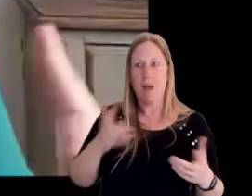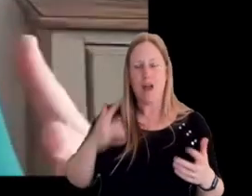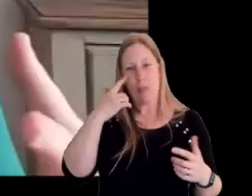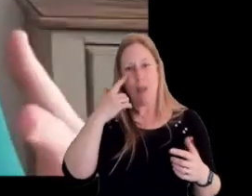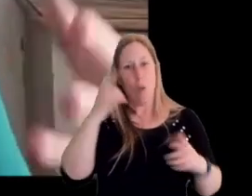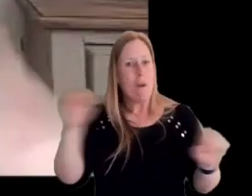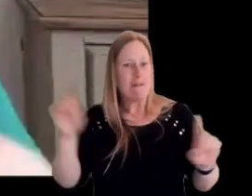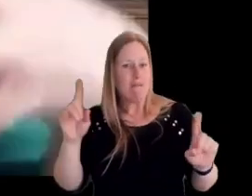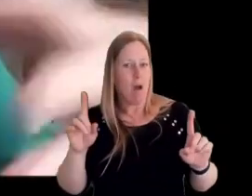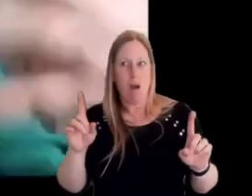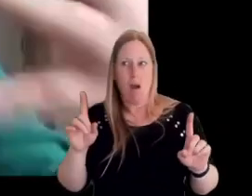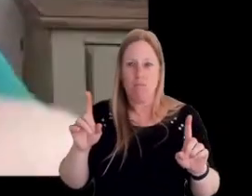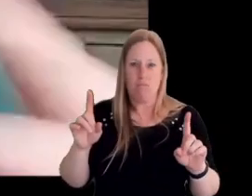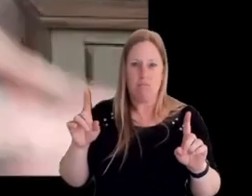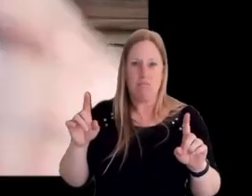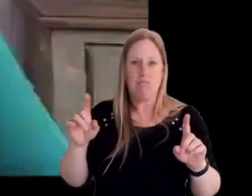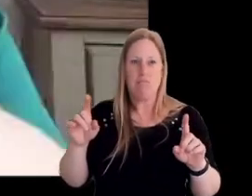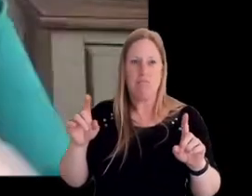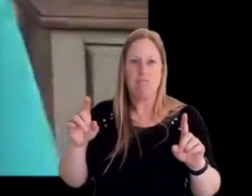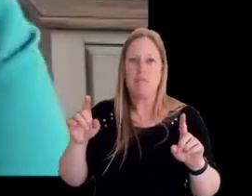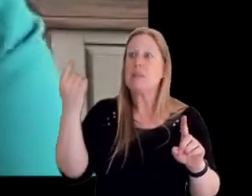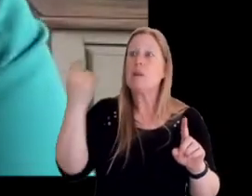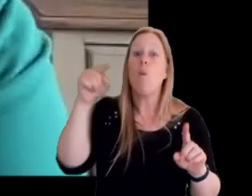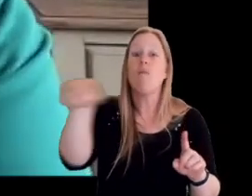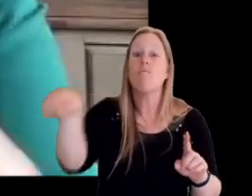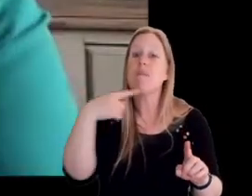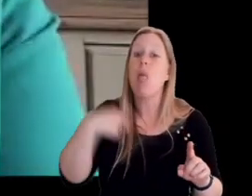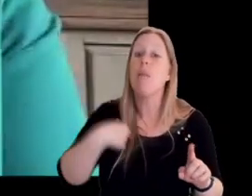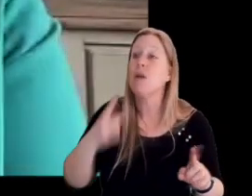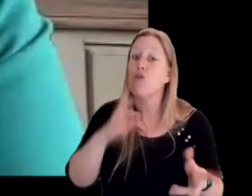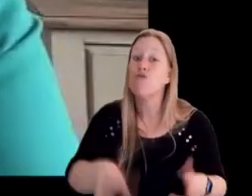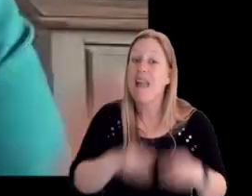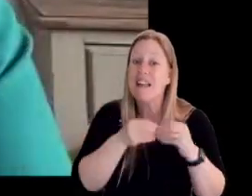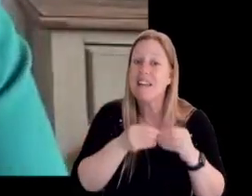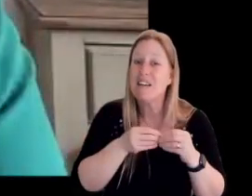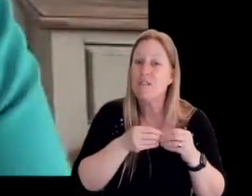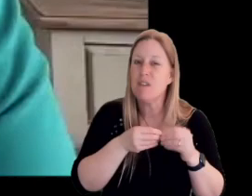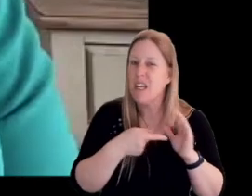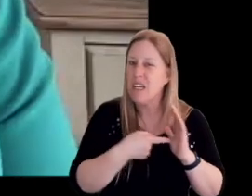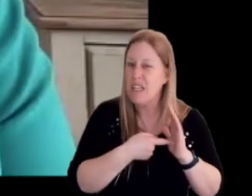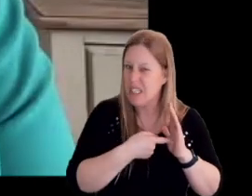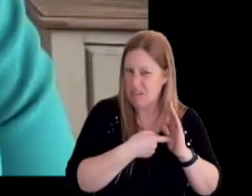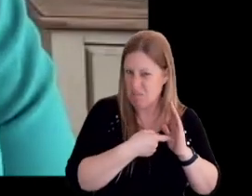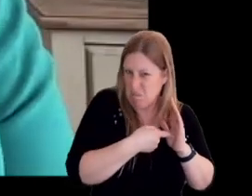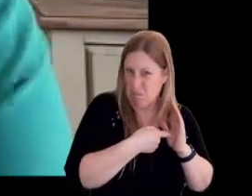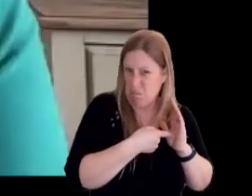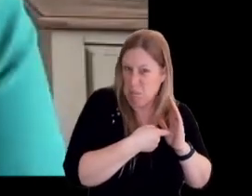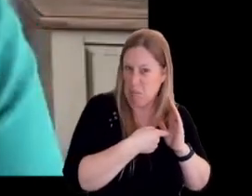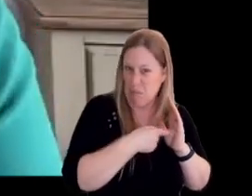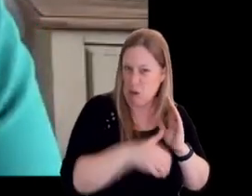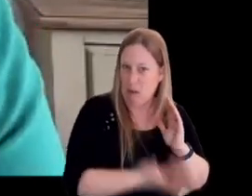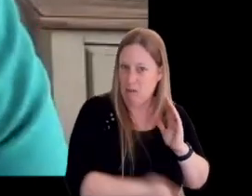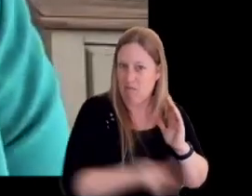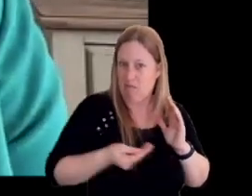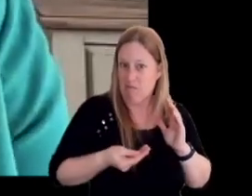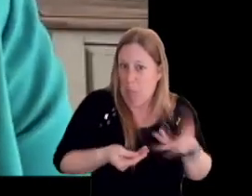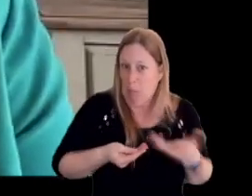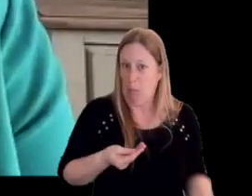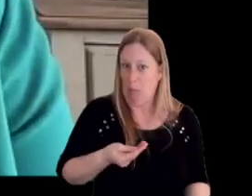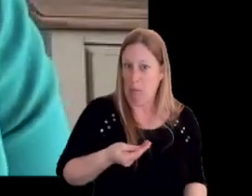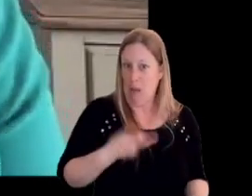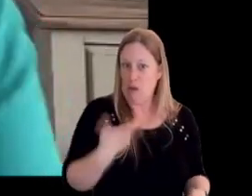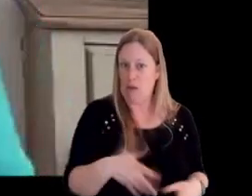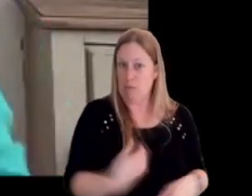whatever solution or whatever thing that other people tell me is creative, I'm like, I just picked it up from the